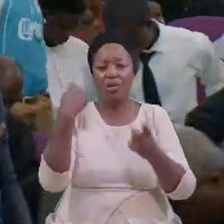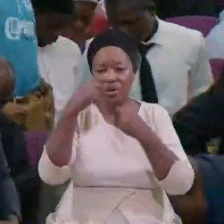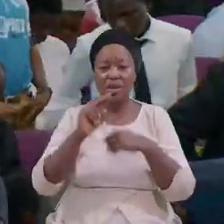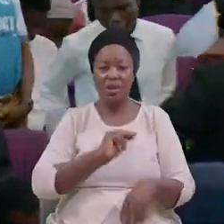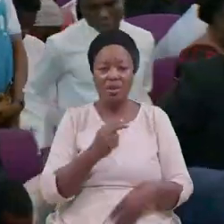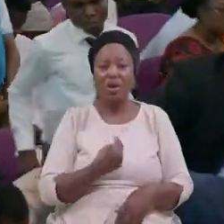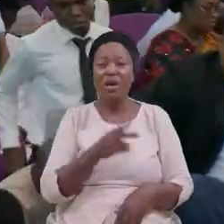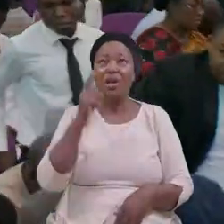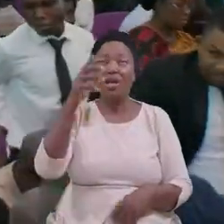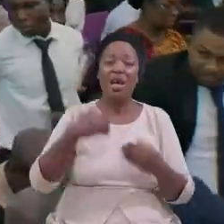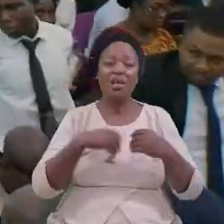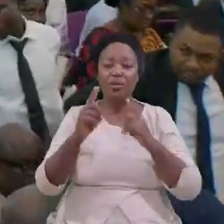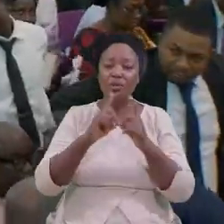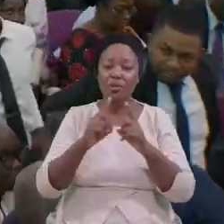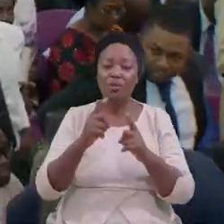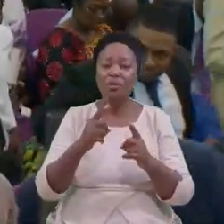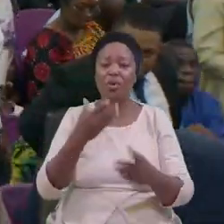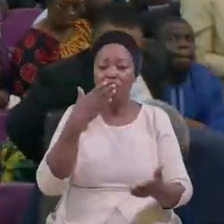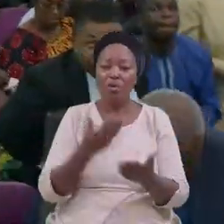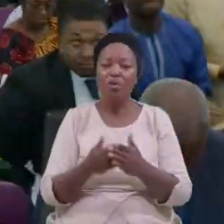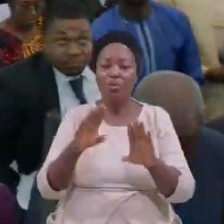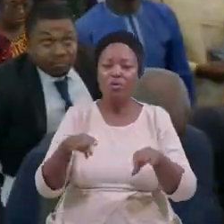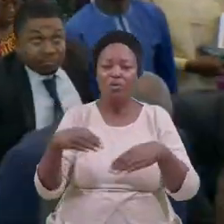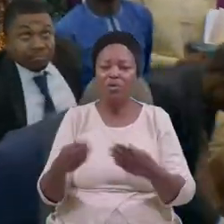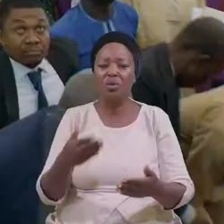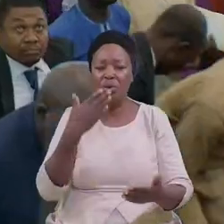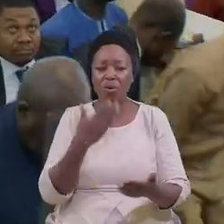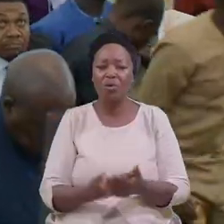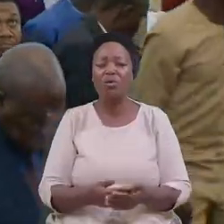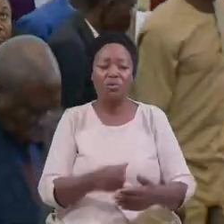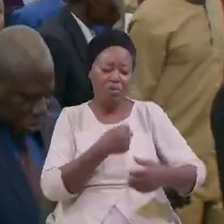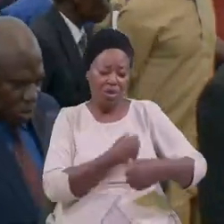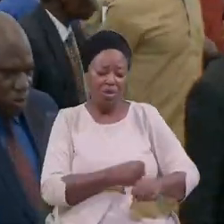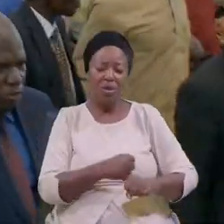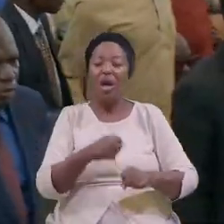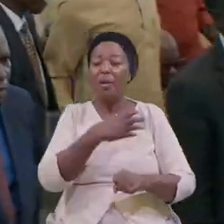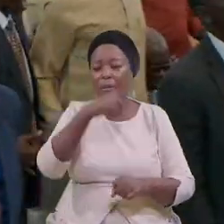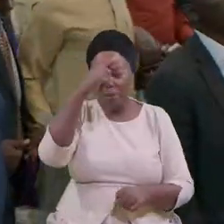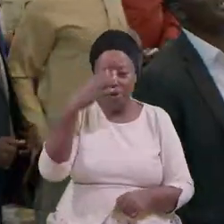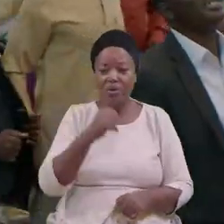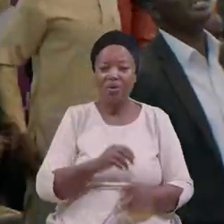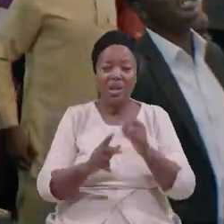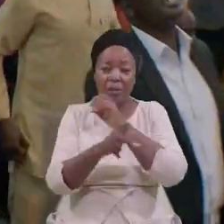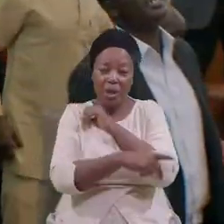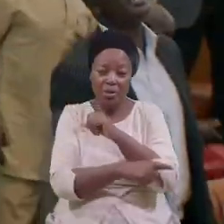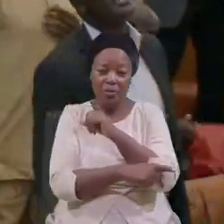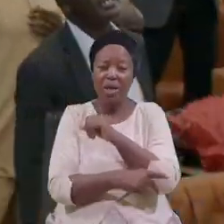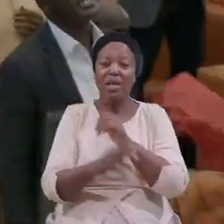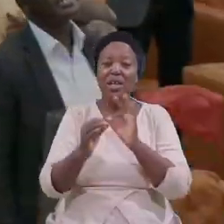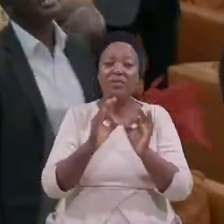has spoken good, good provision, good protection because of the Passover.